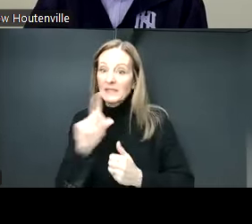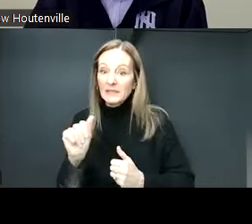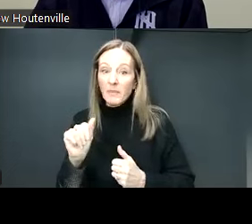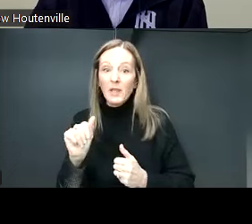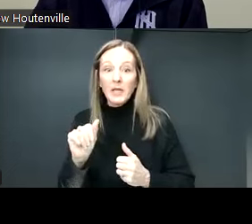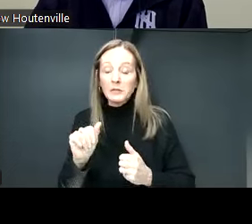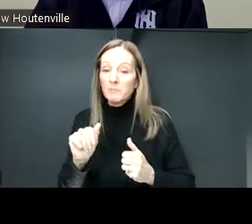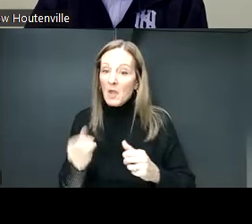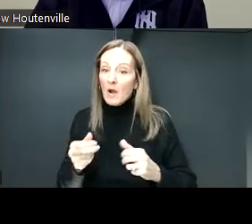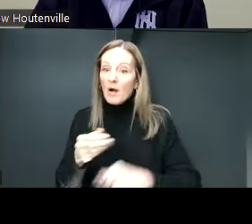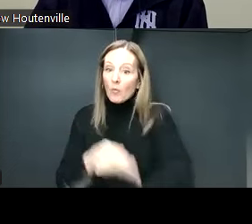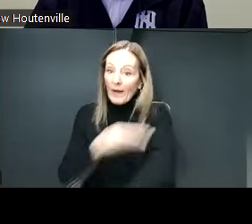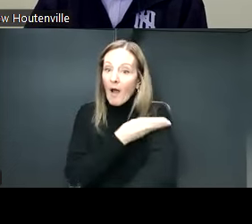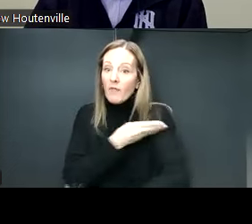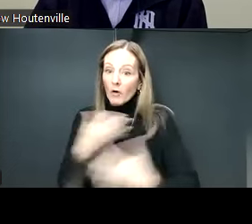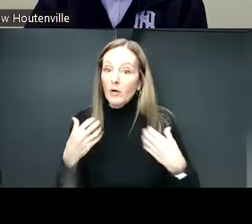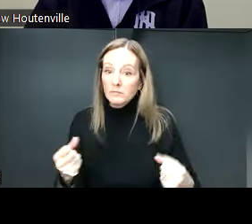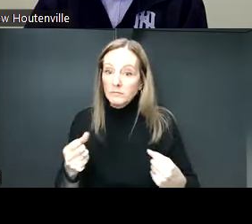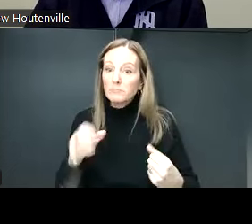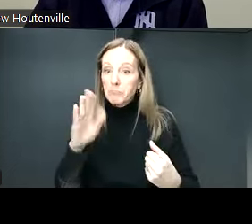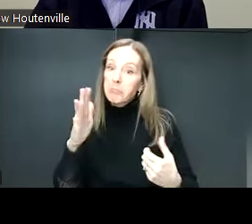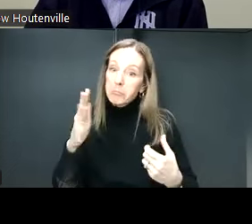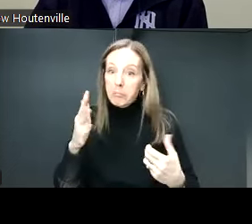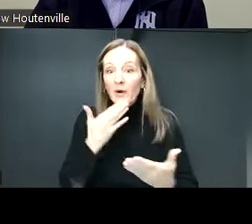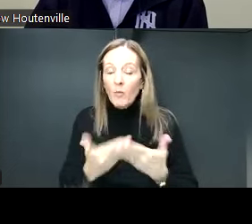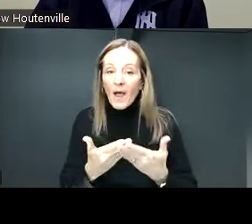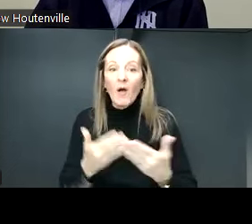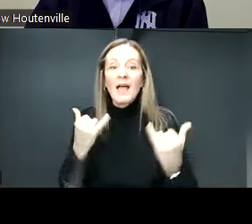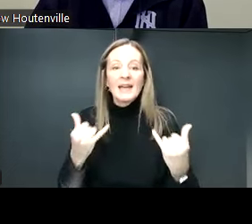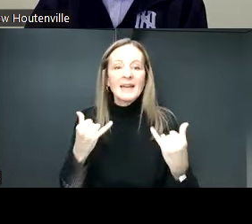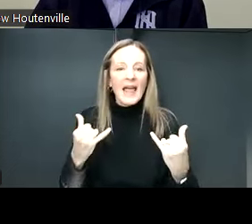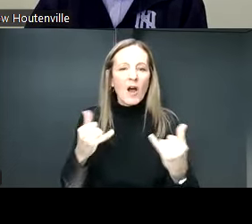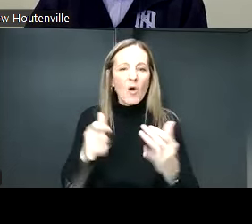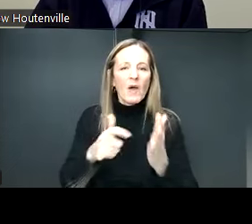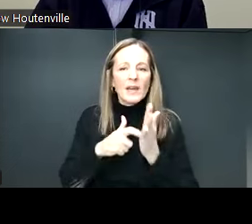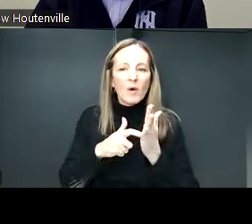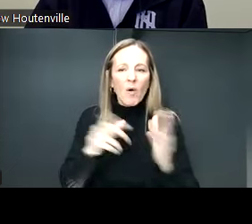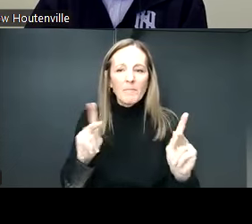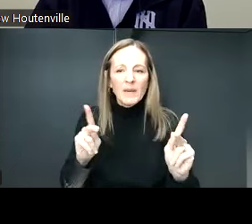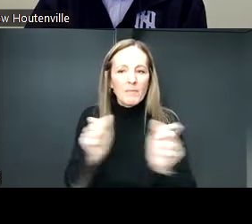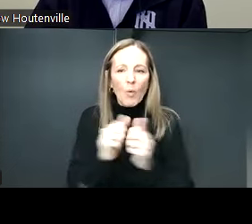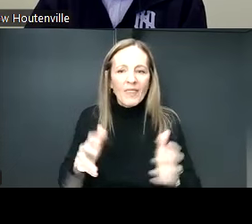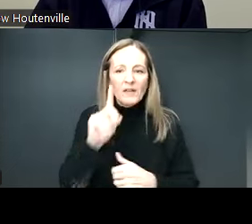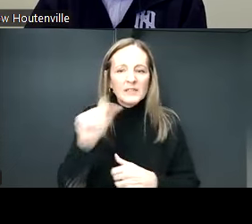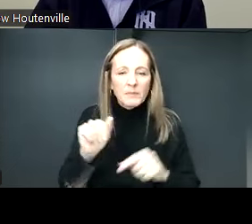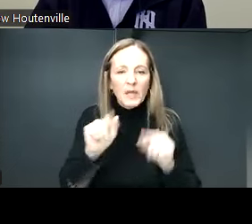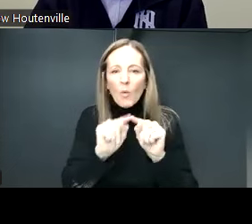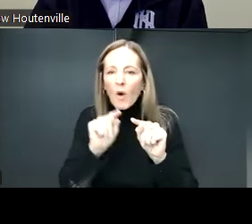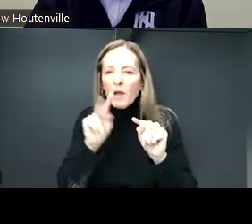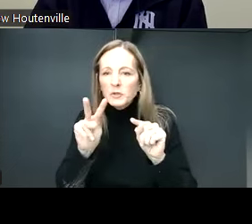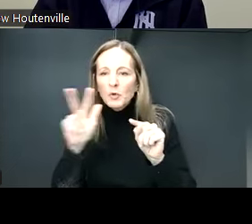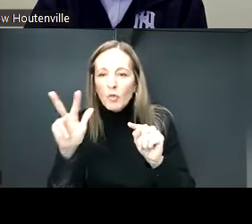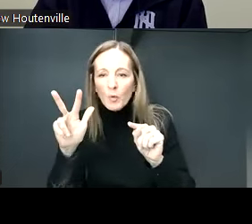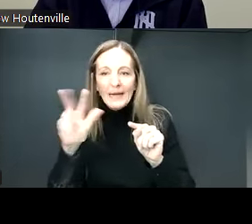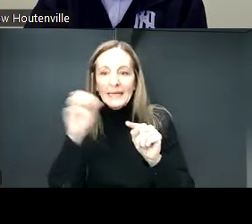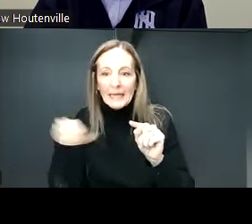pretty well, and then it took people without disabilities about 2.5 years to reach its pre-pandemic level,